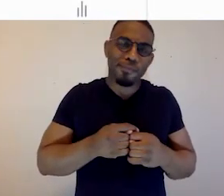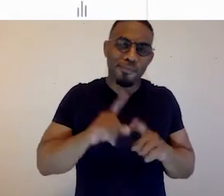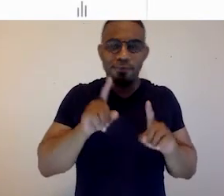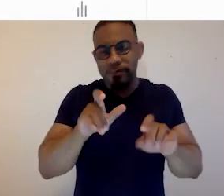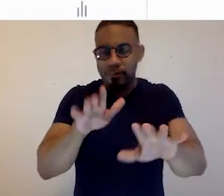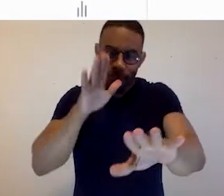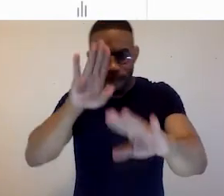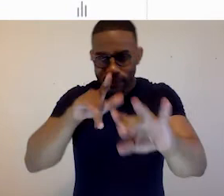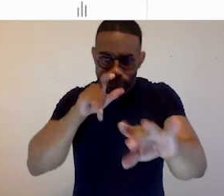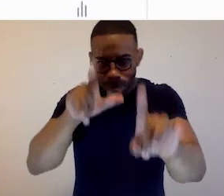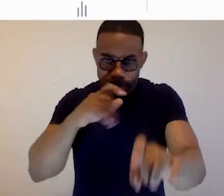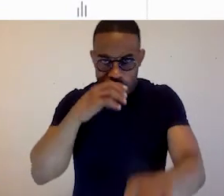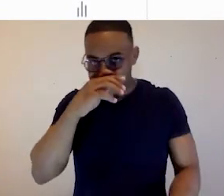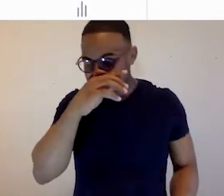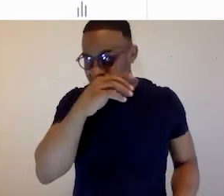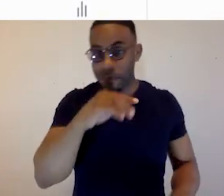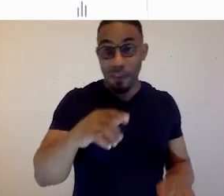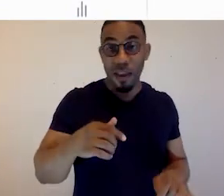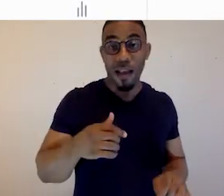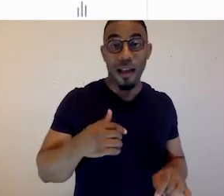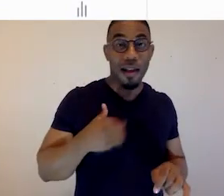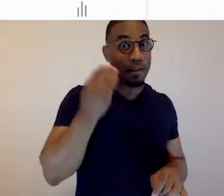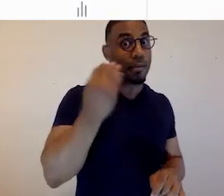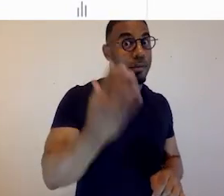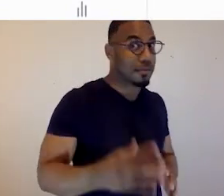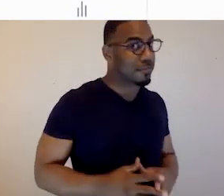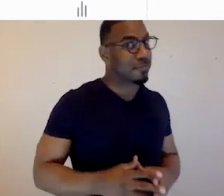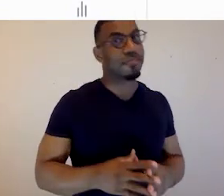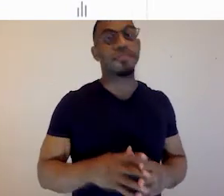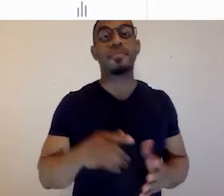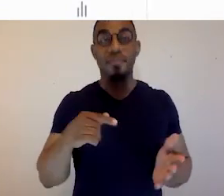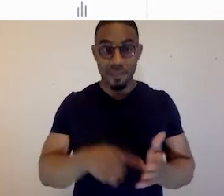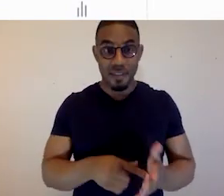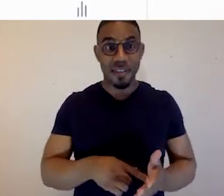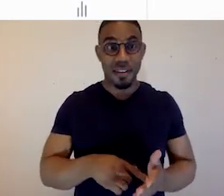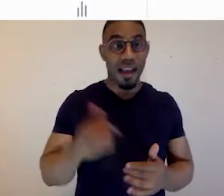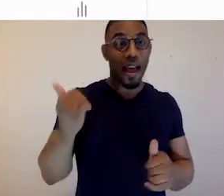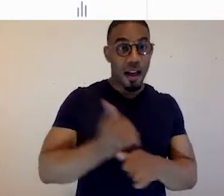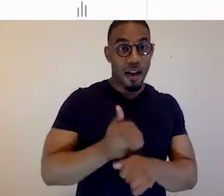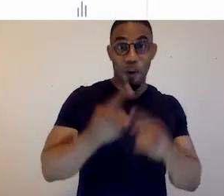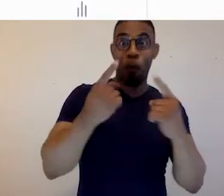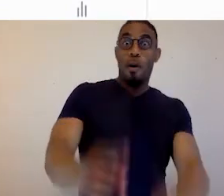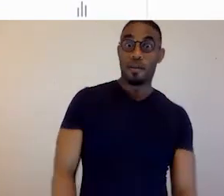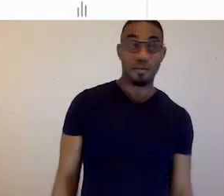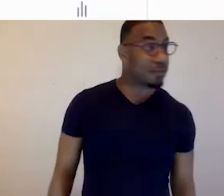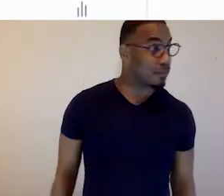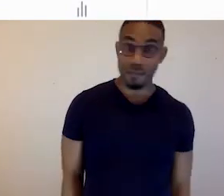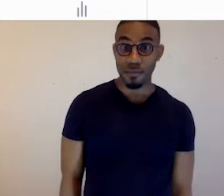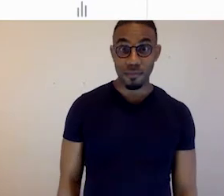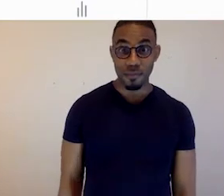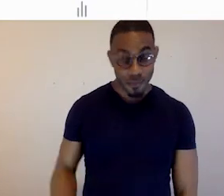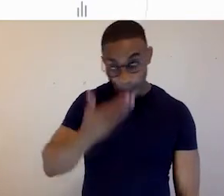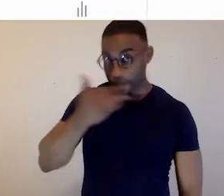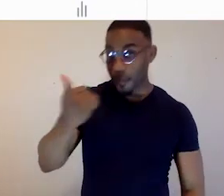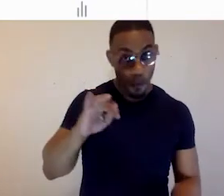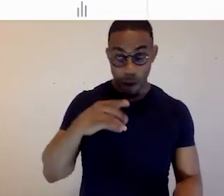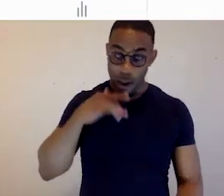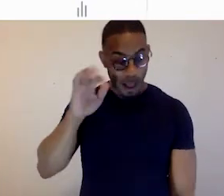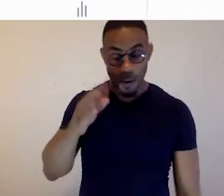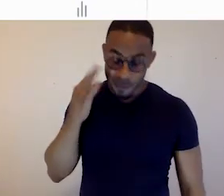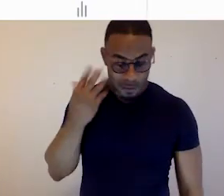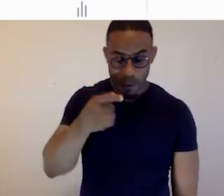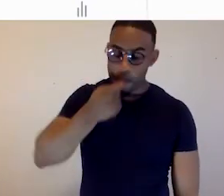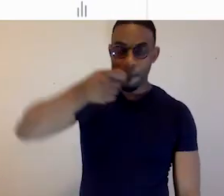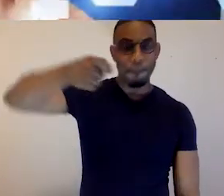don't have to worry about testing it. I can let you know that this algorithm works, okay? Best brownie I've ever had,